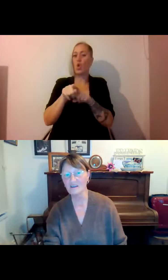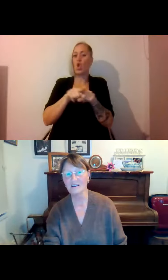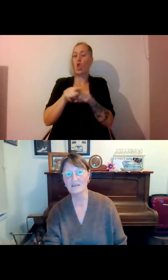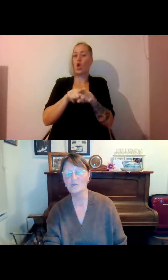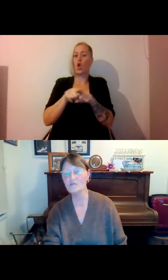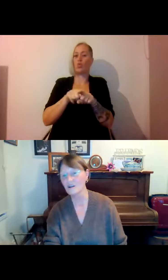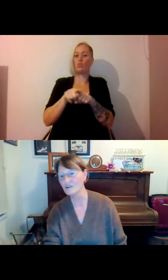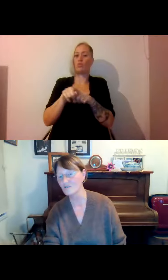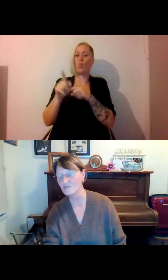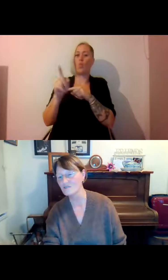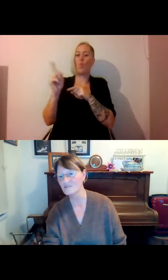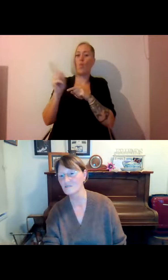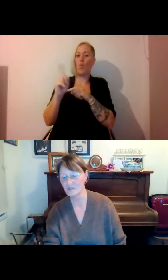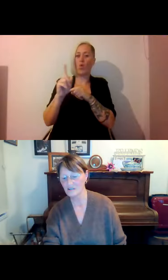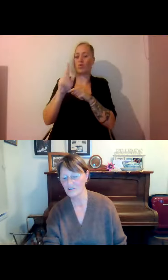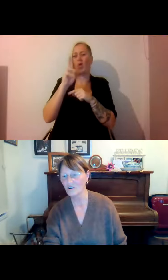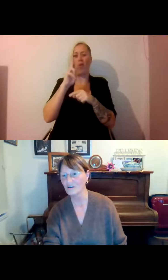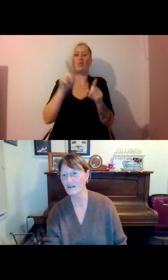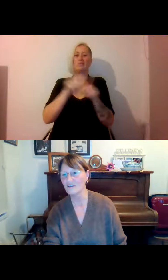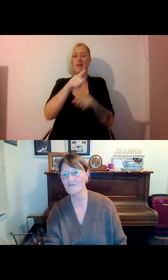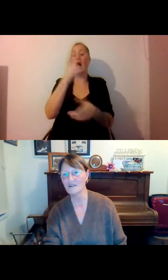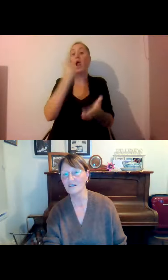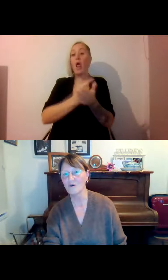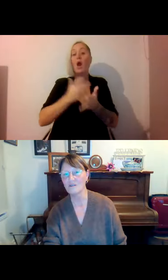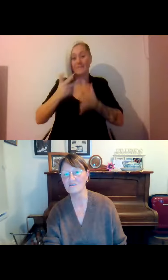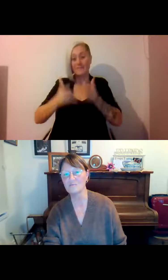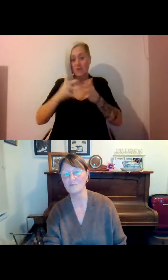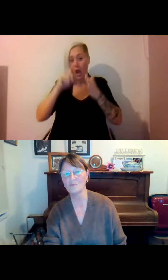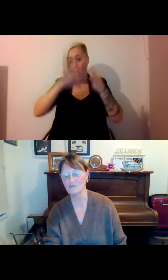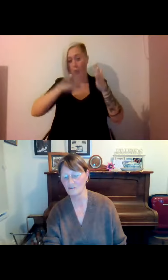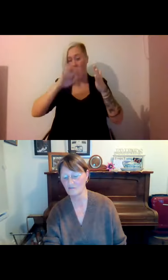actually it looks like a lot of signs, but it's not, and they're really